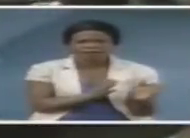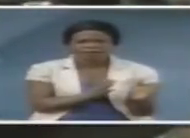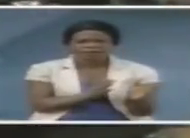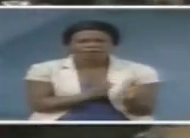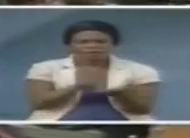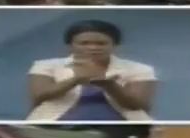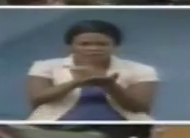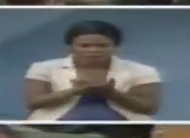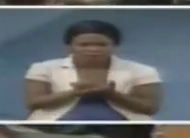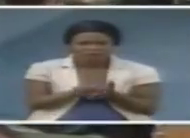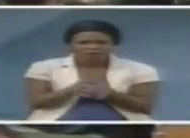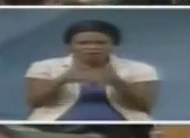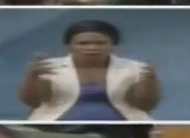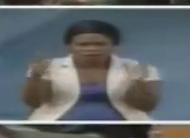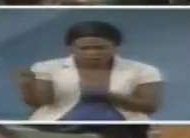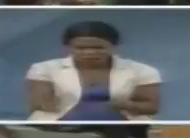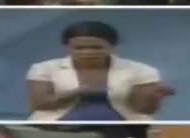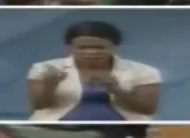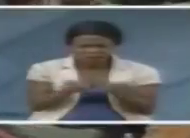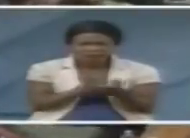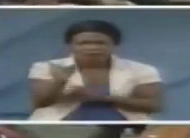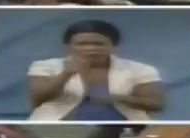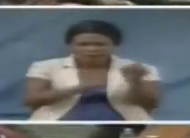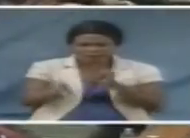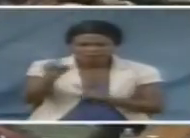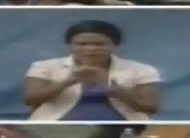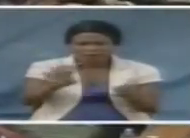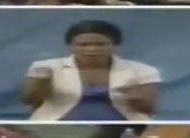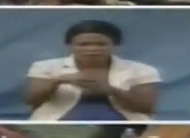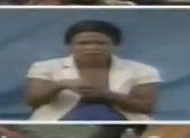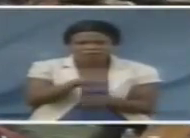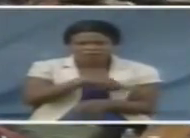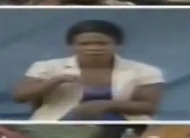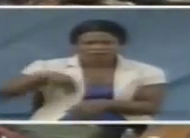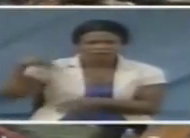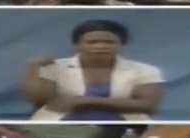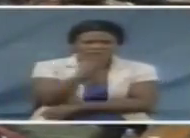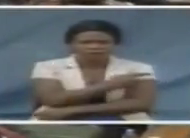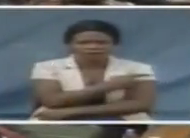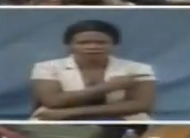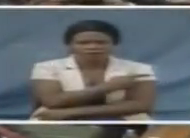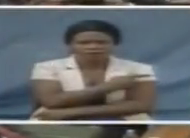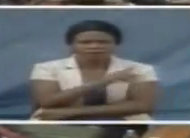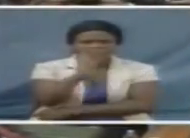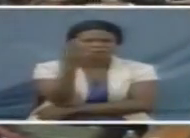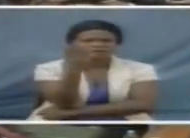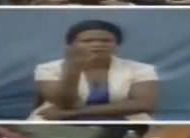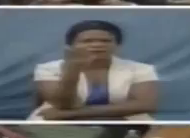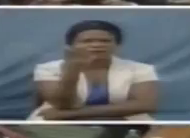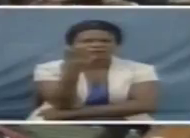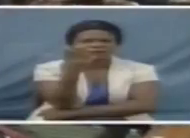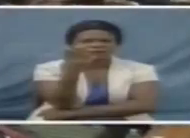anchor budget and planning preparation in law, enhance the participation by citizens, including members